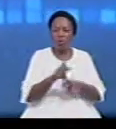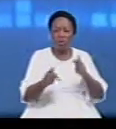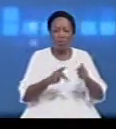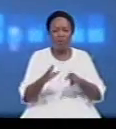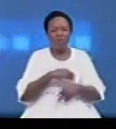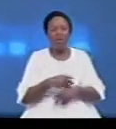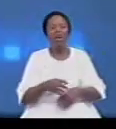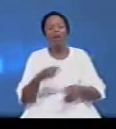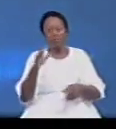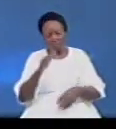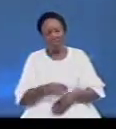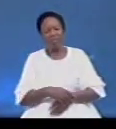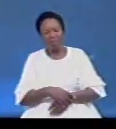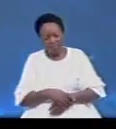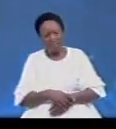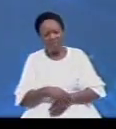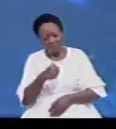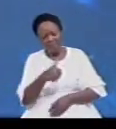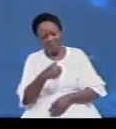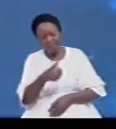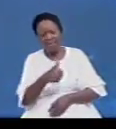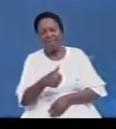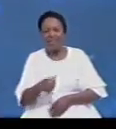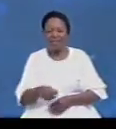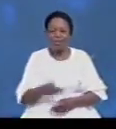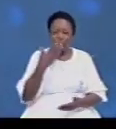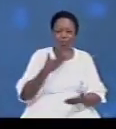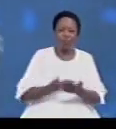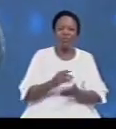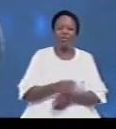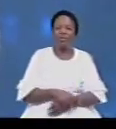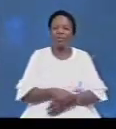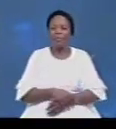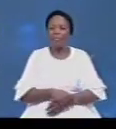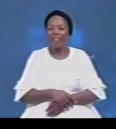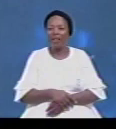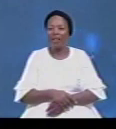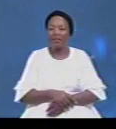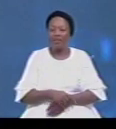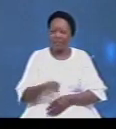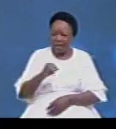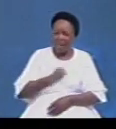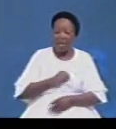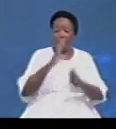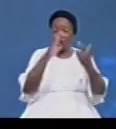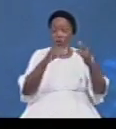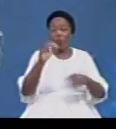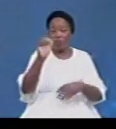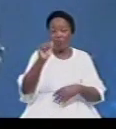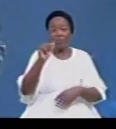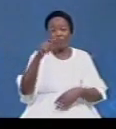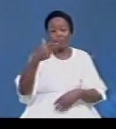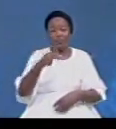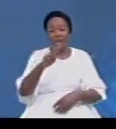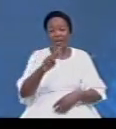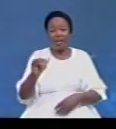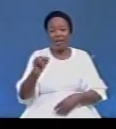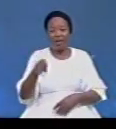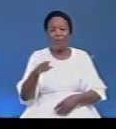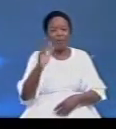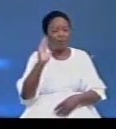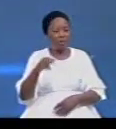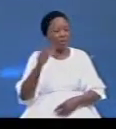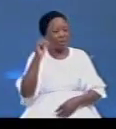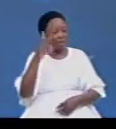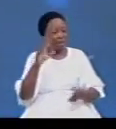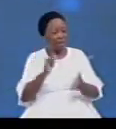They said, very good. I hope Agrippa will understand that listening